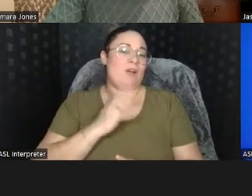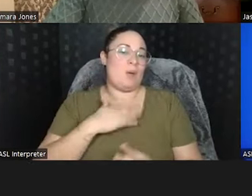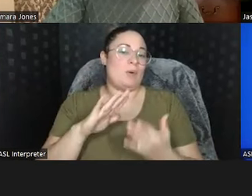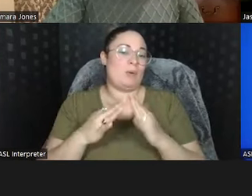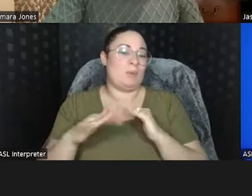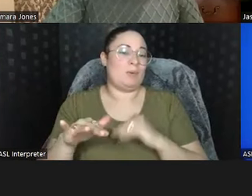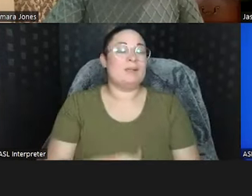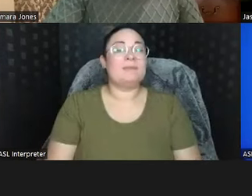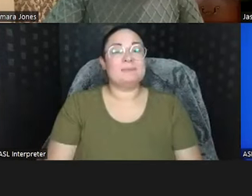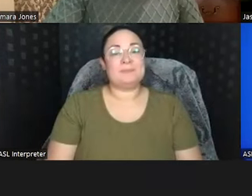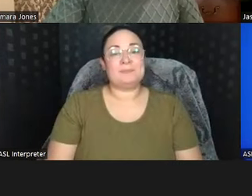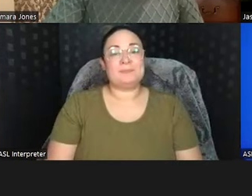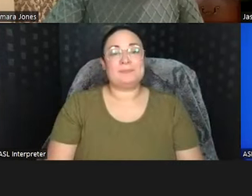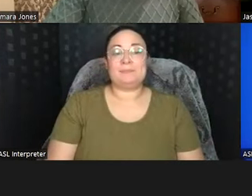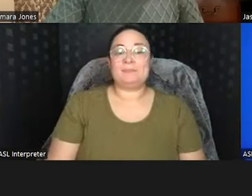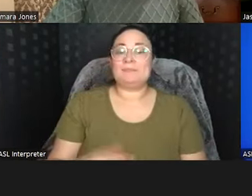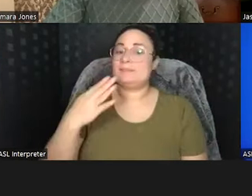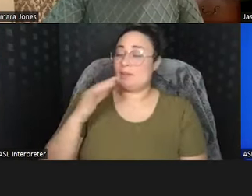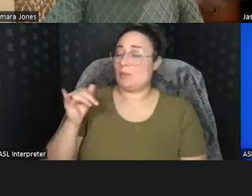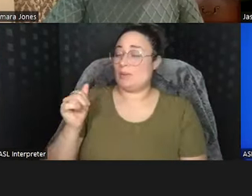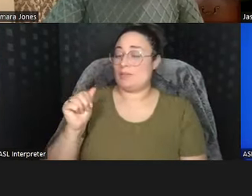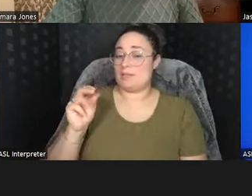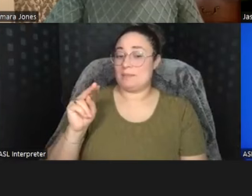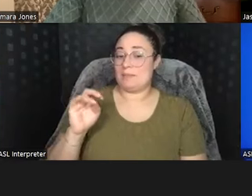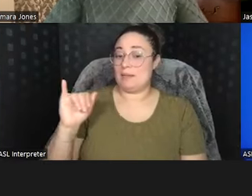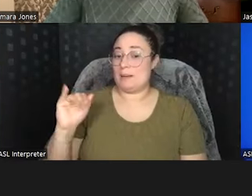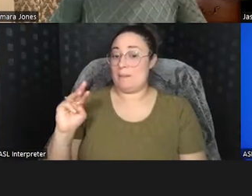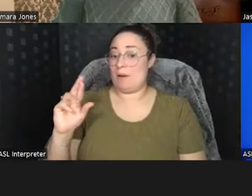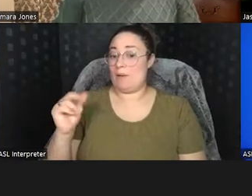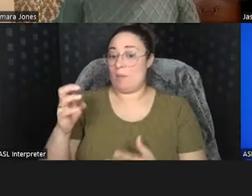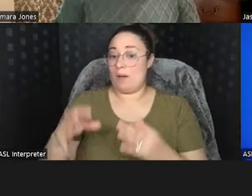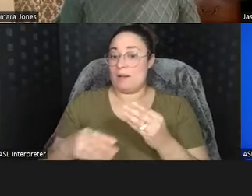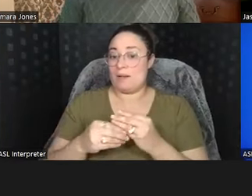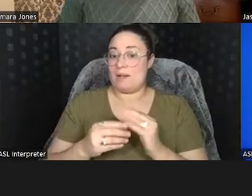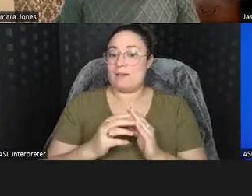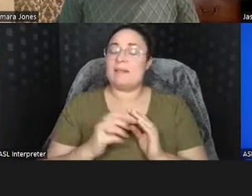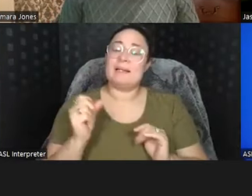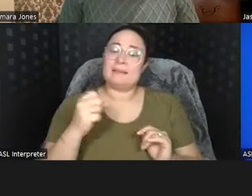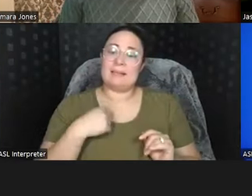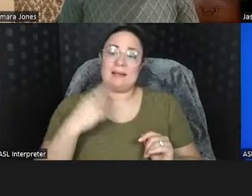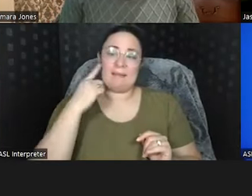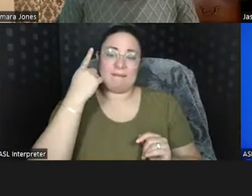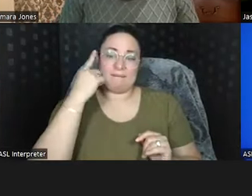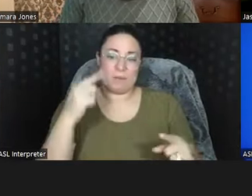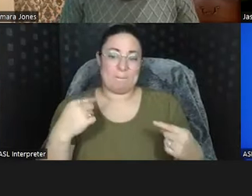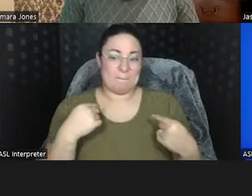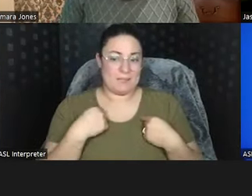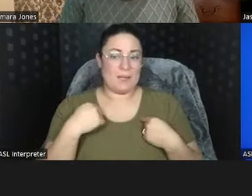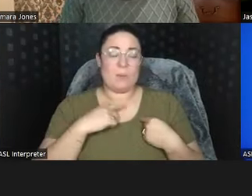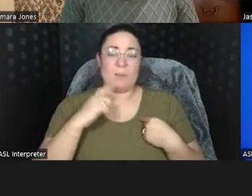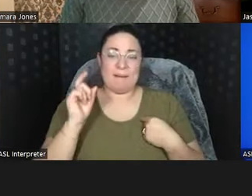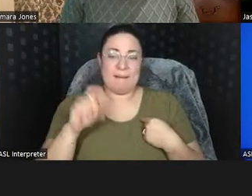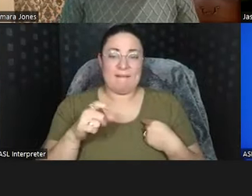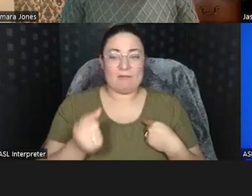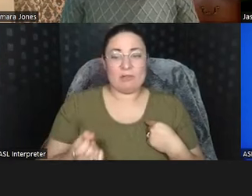Thank you, Jasmine. Imara, do you want to add anything? Yeah, I think that for me, I think we have to